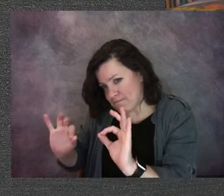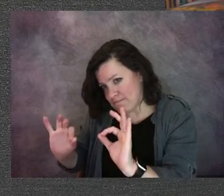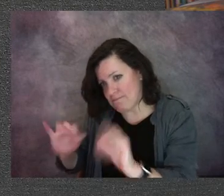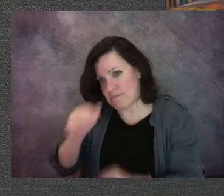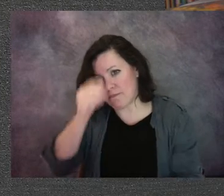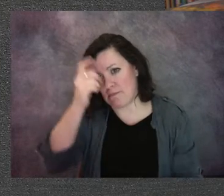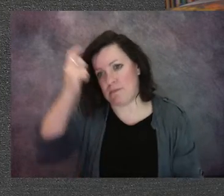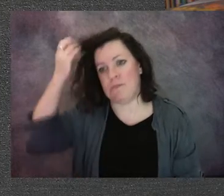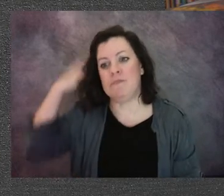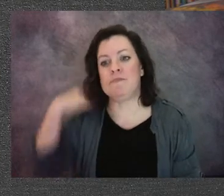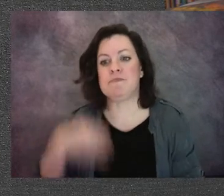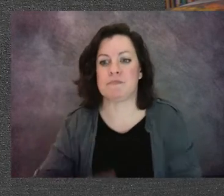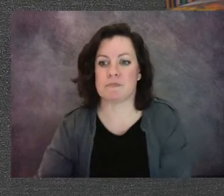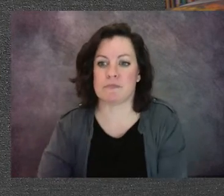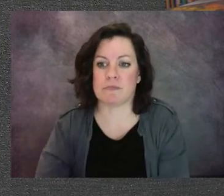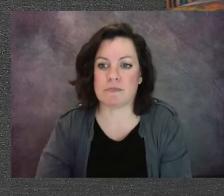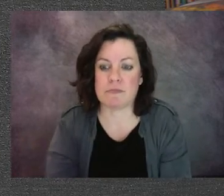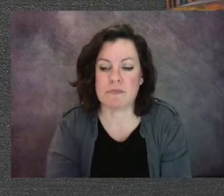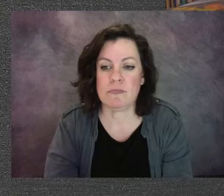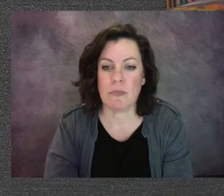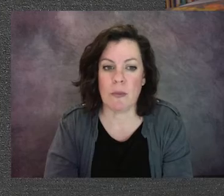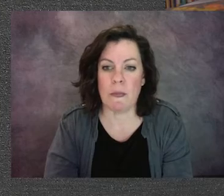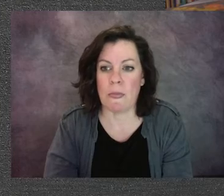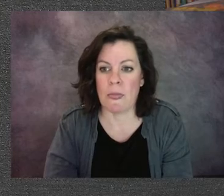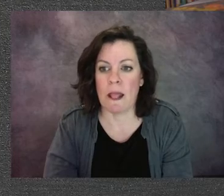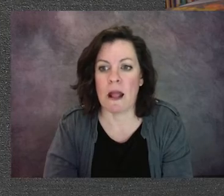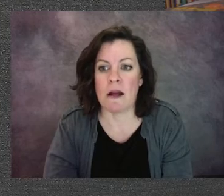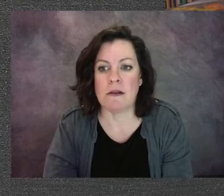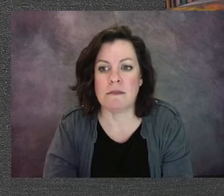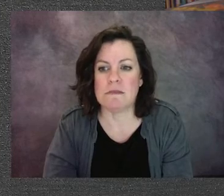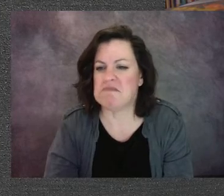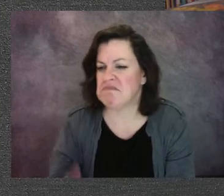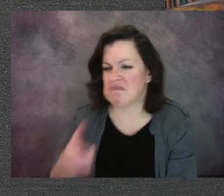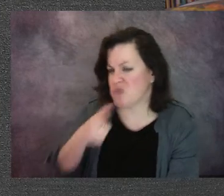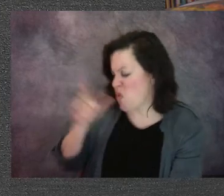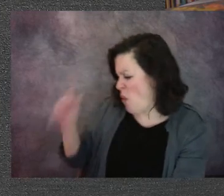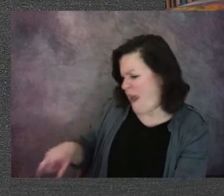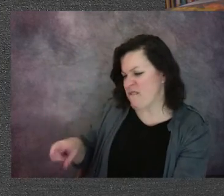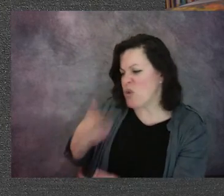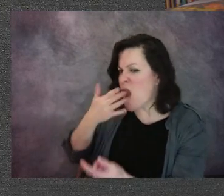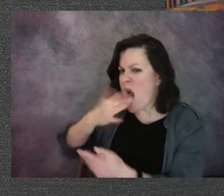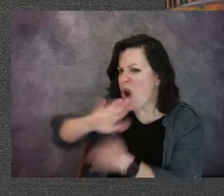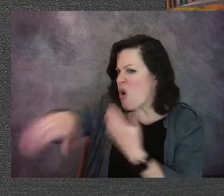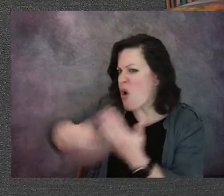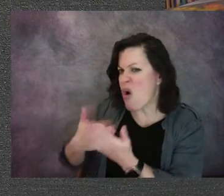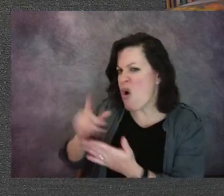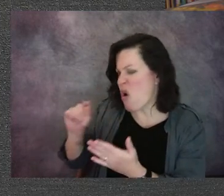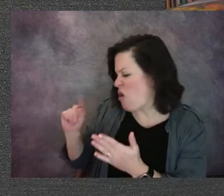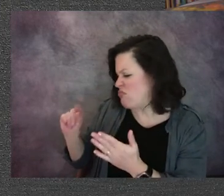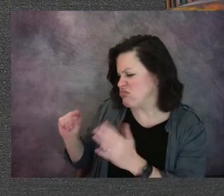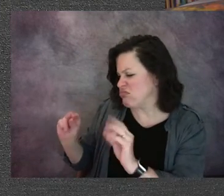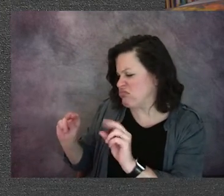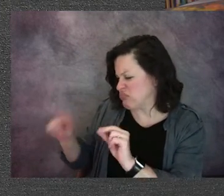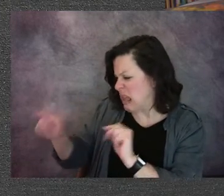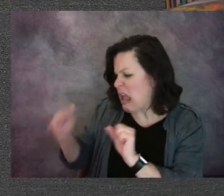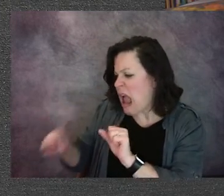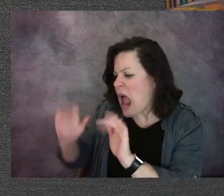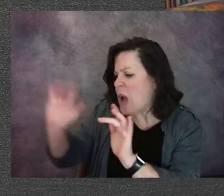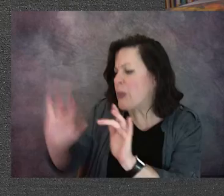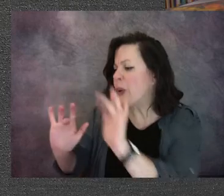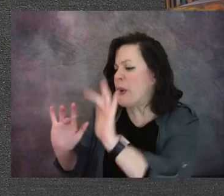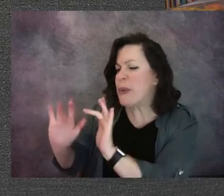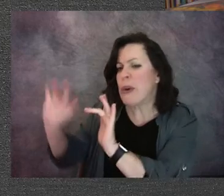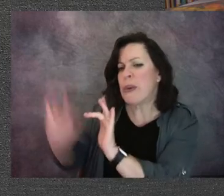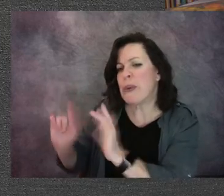raccoon, I said that's how I'm gonna color it. Mm-hmm. Now you don't have to color all the areas. If you want to skip some spots, that's okay